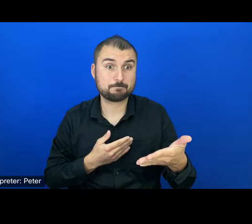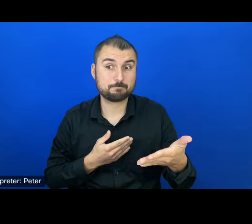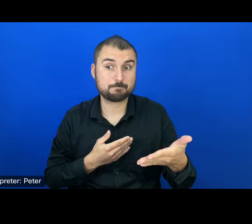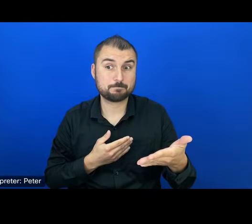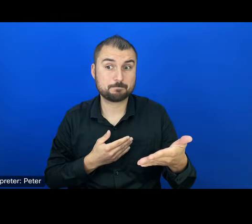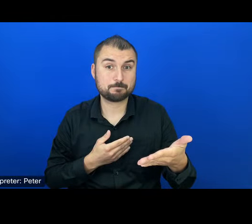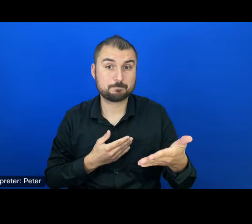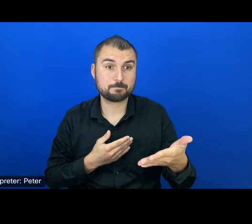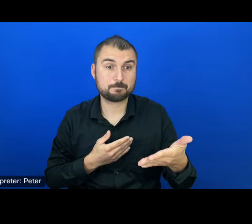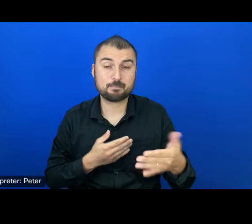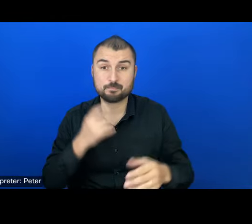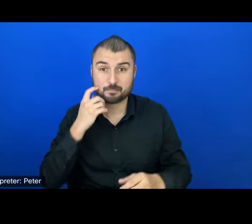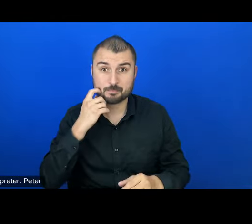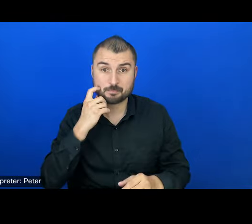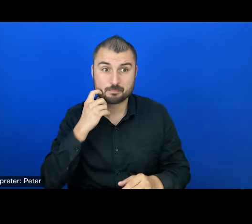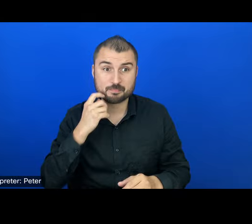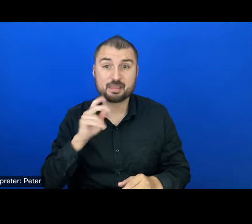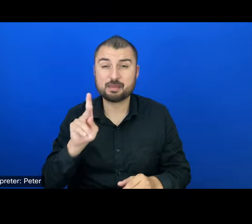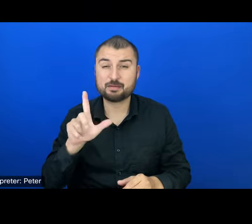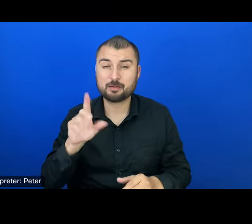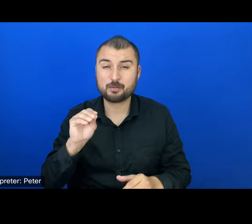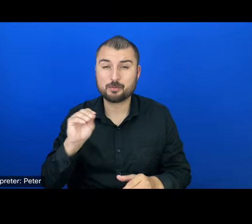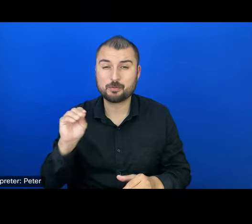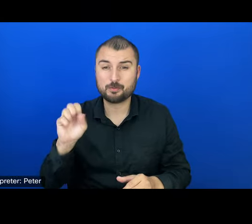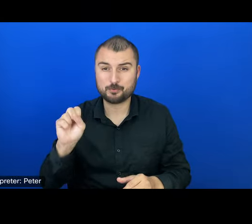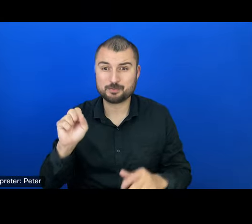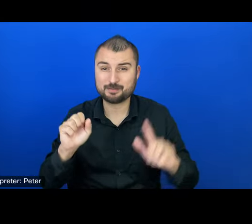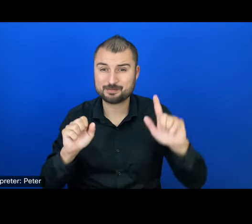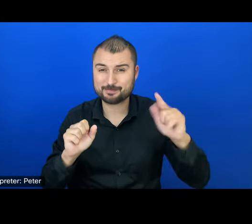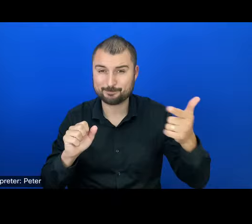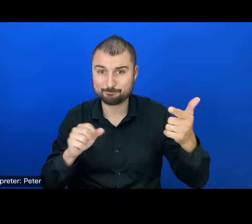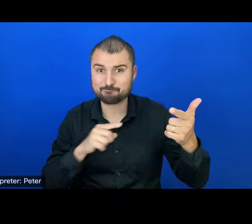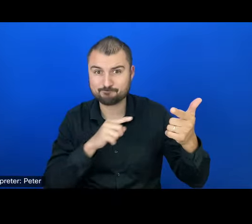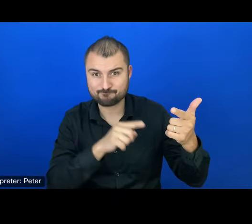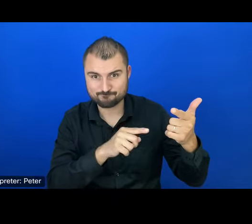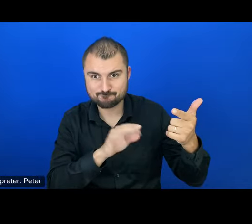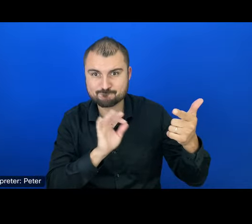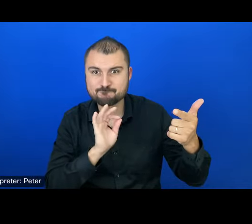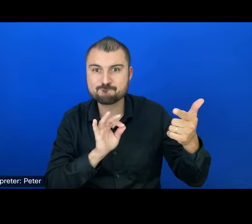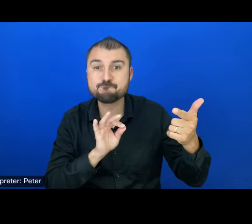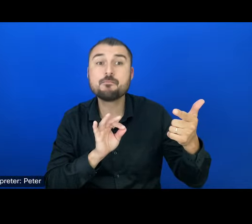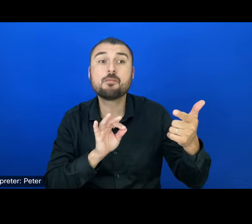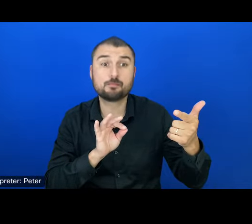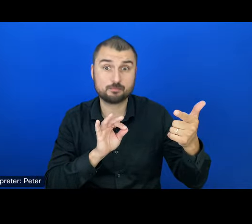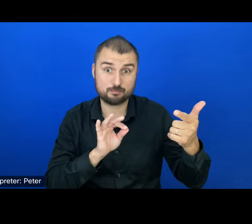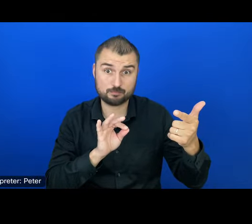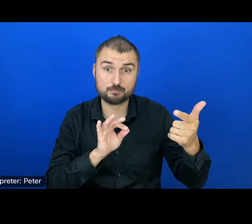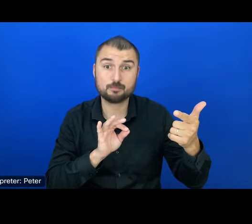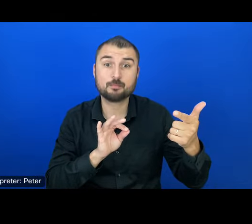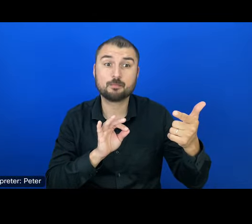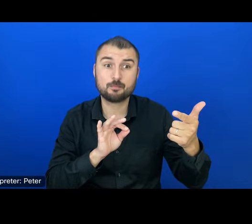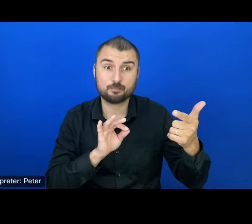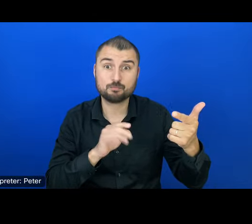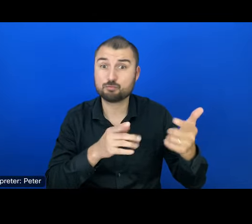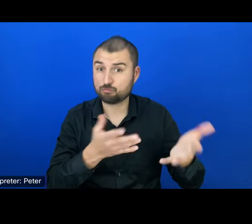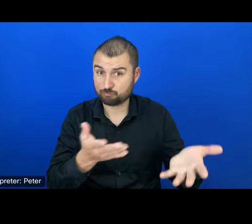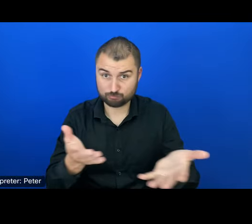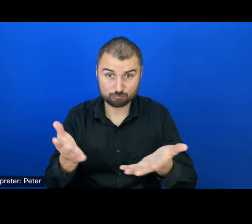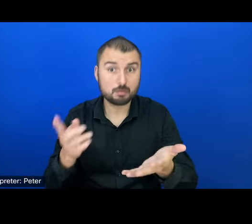And is seconded by Senator Clues. So, all right. With that, you've heard the